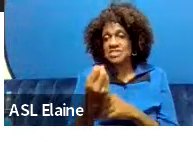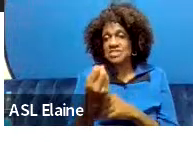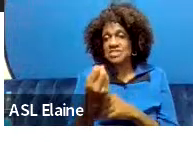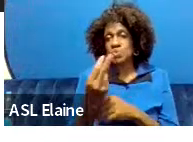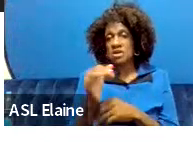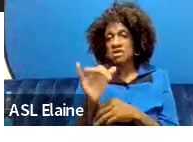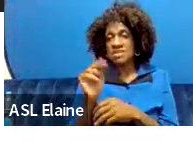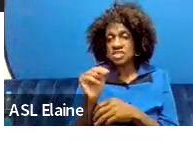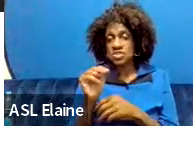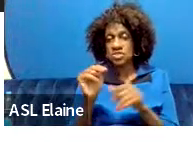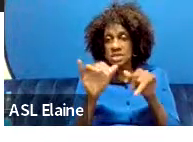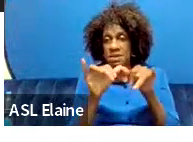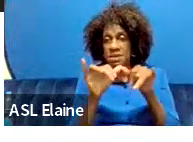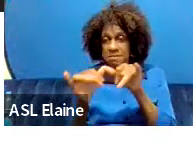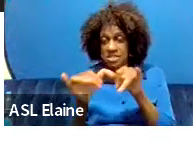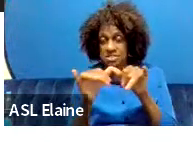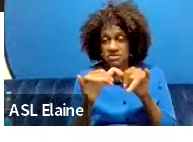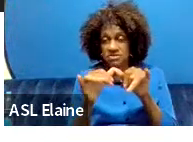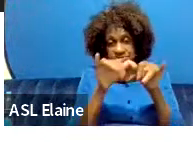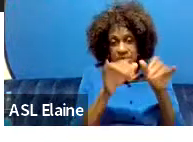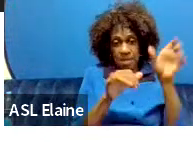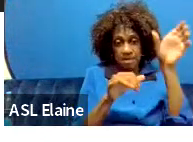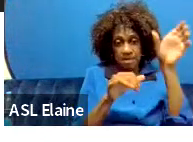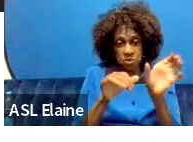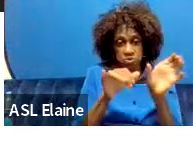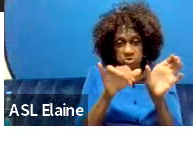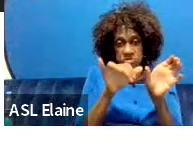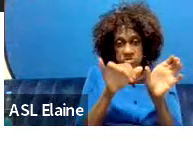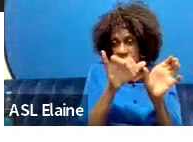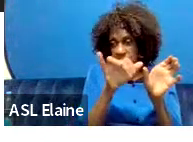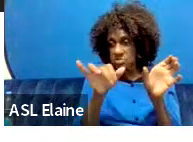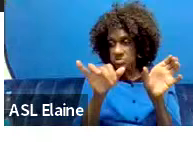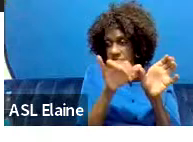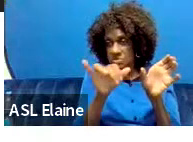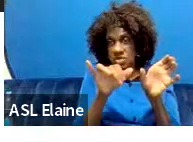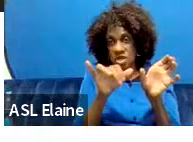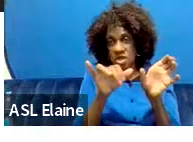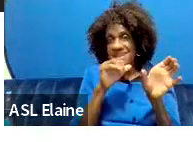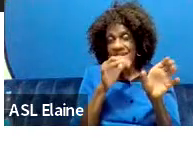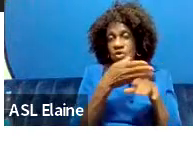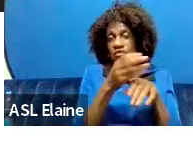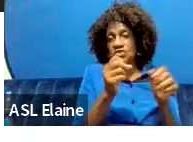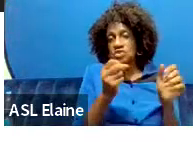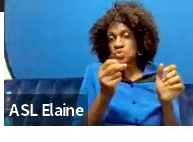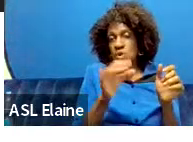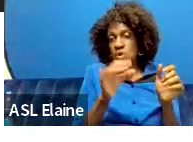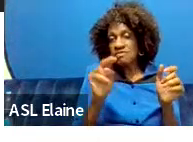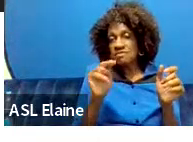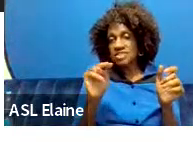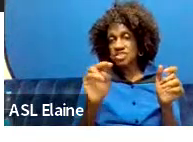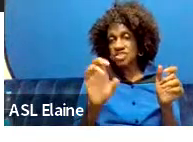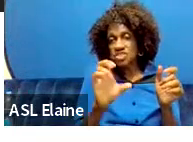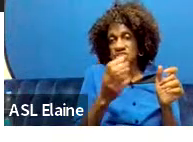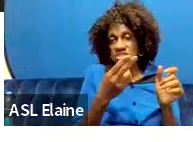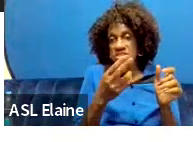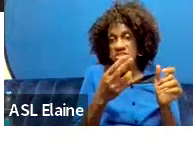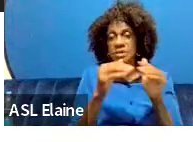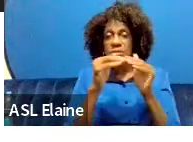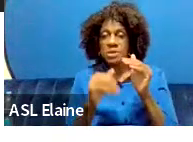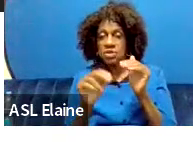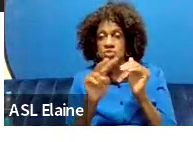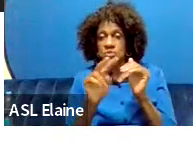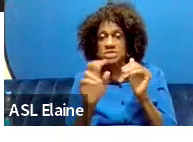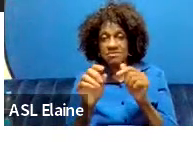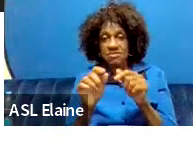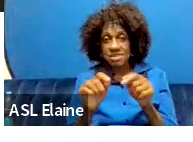inches, measured from whatever is within cane detection below 27 inches. So on the